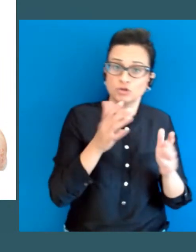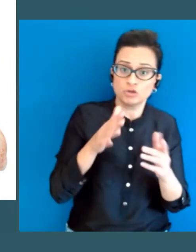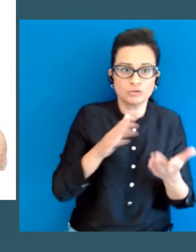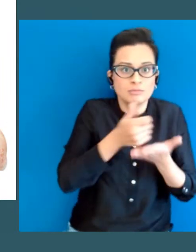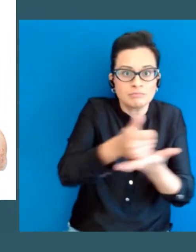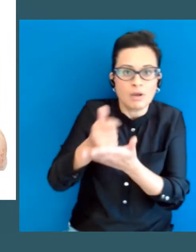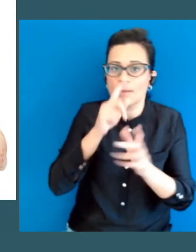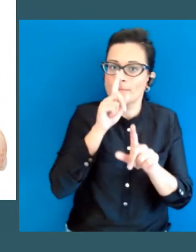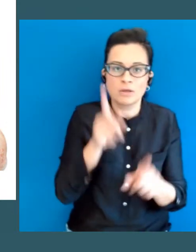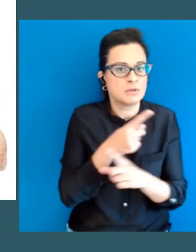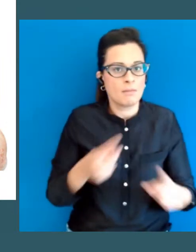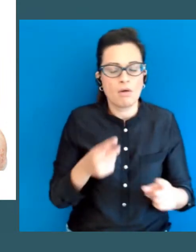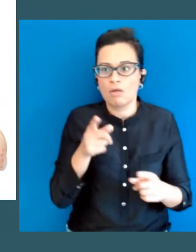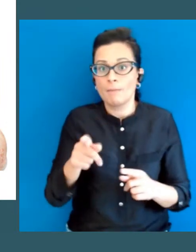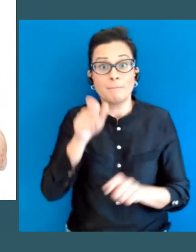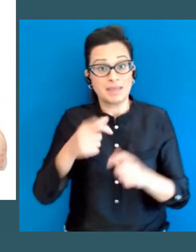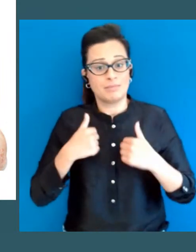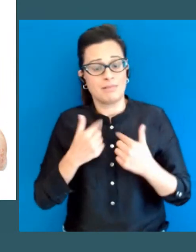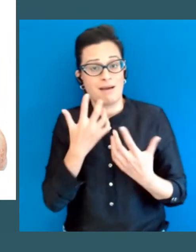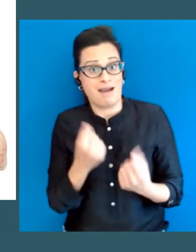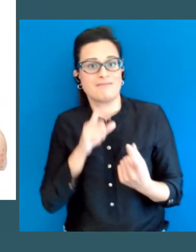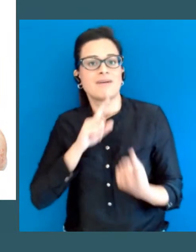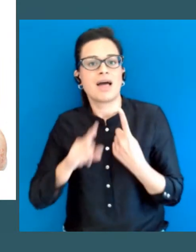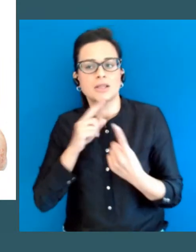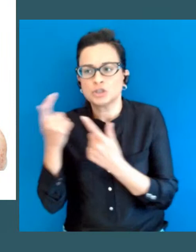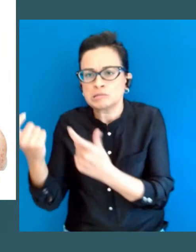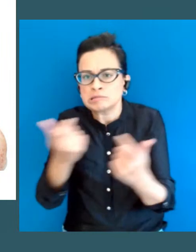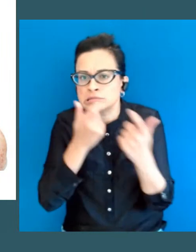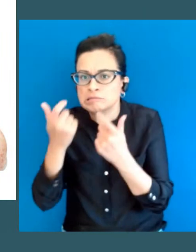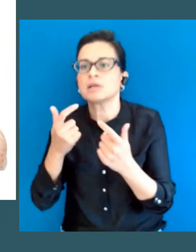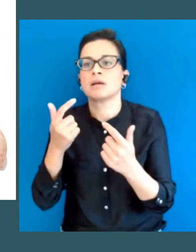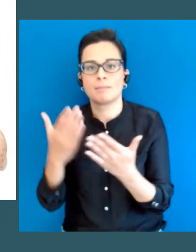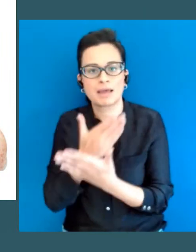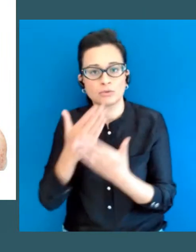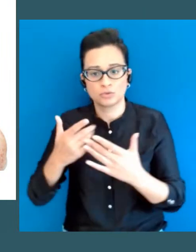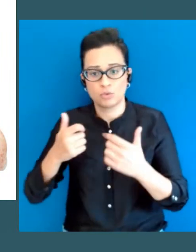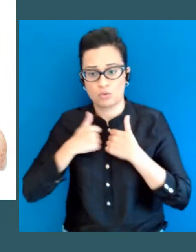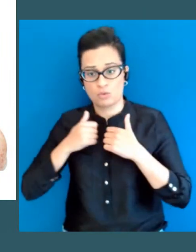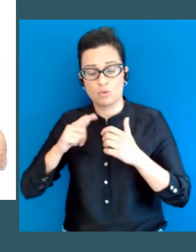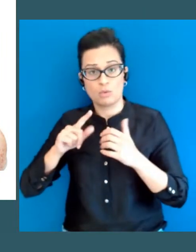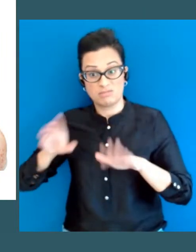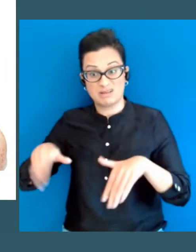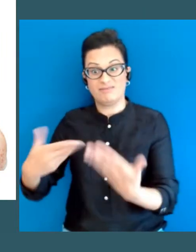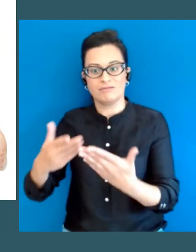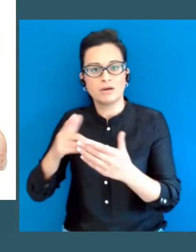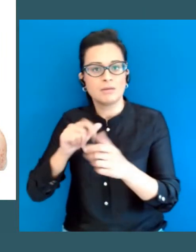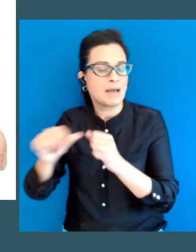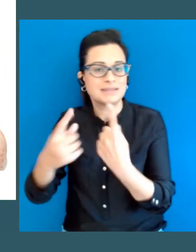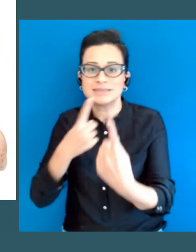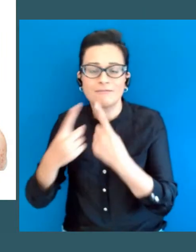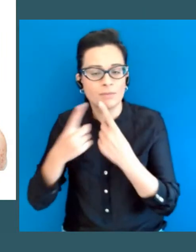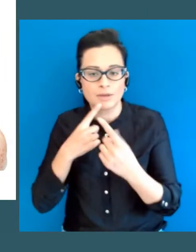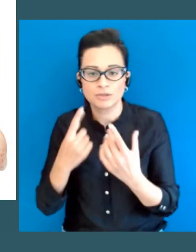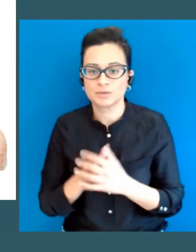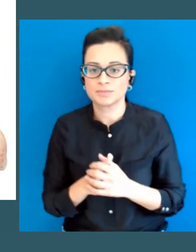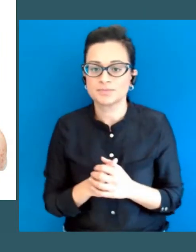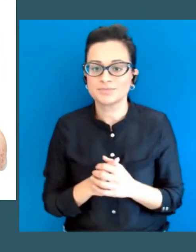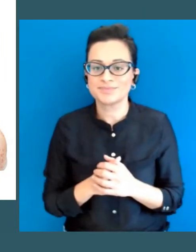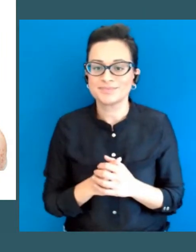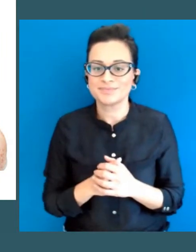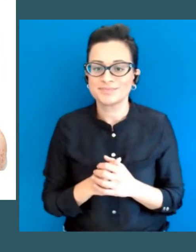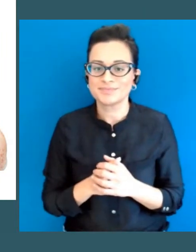in other ways. We would make sure that they get the best information however we can give it to them. We